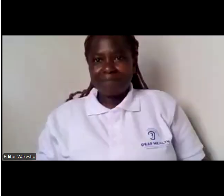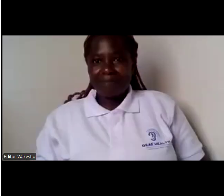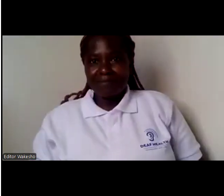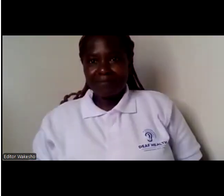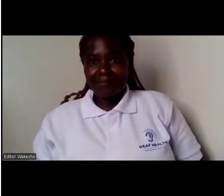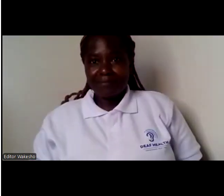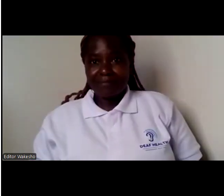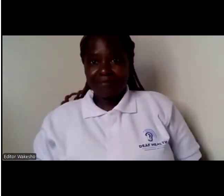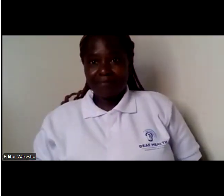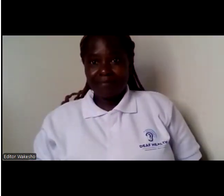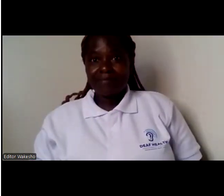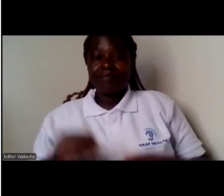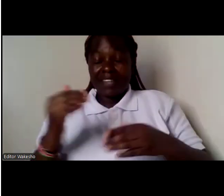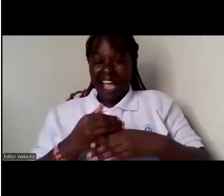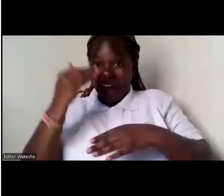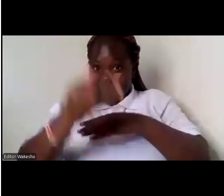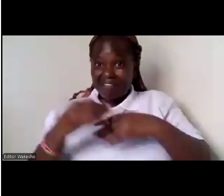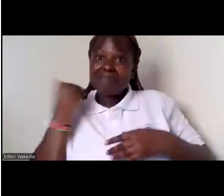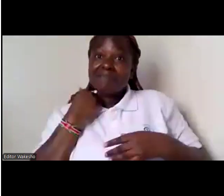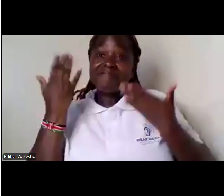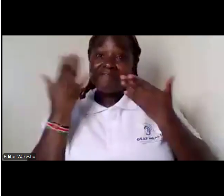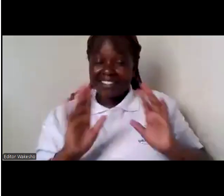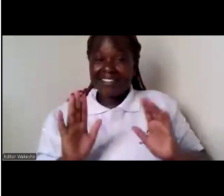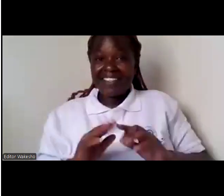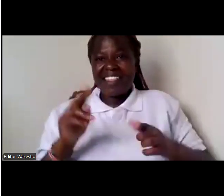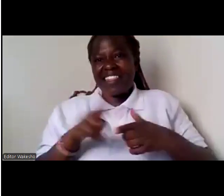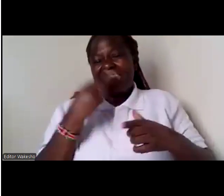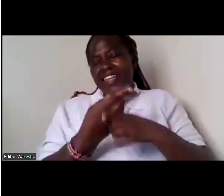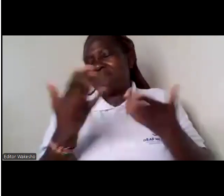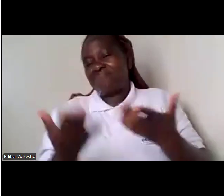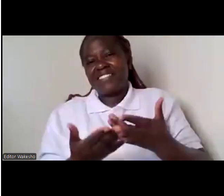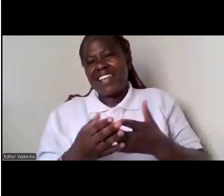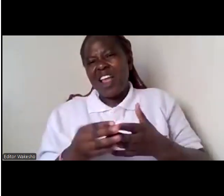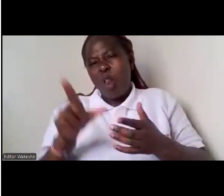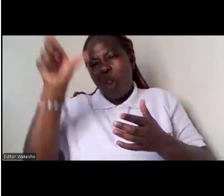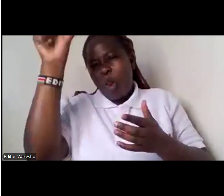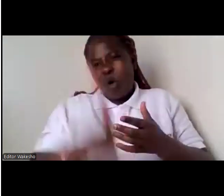after their periods have ended, the chances of getting pregnant are low.